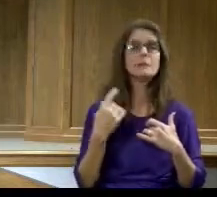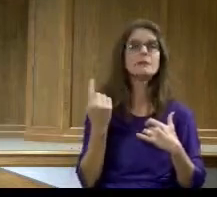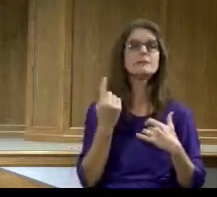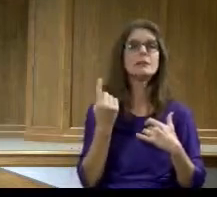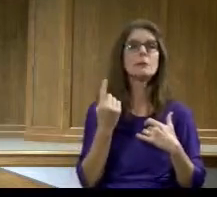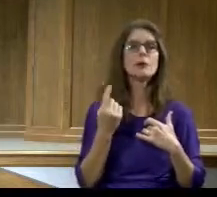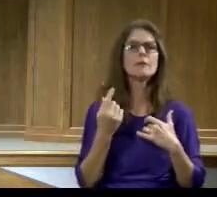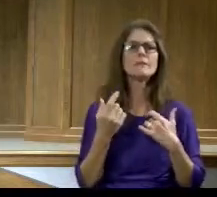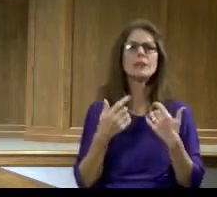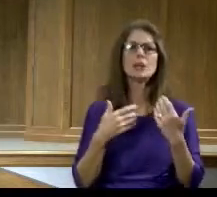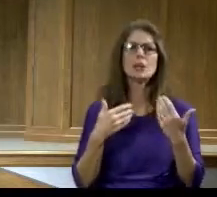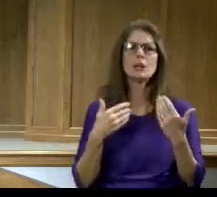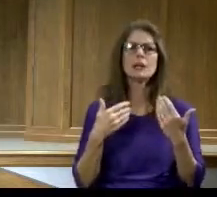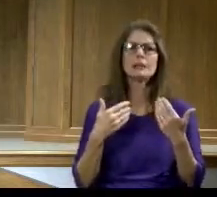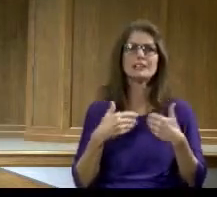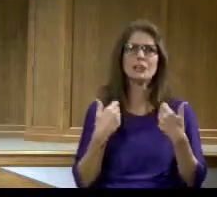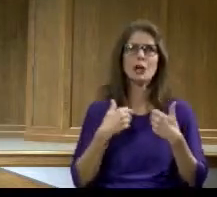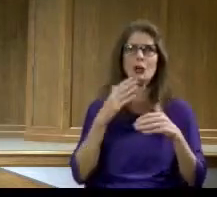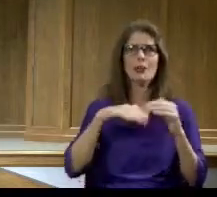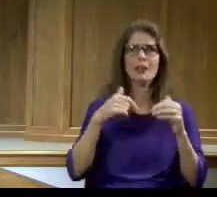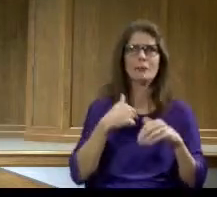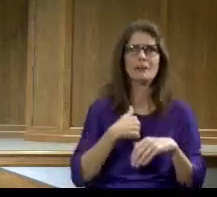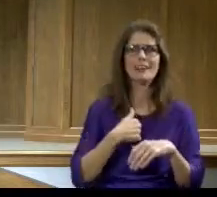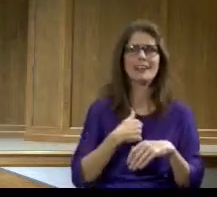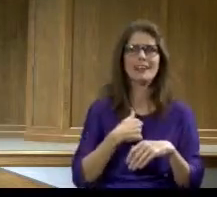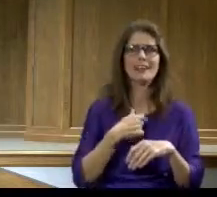school very difficult.